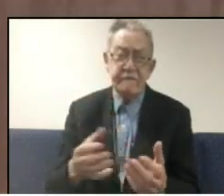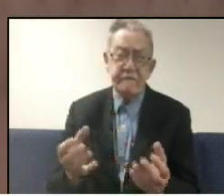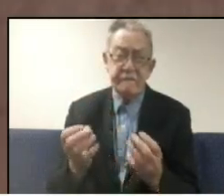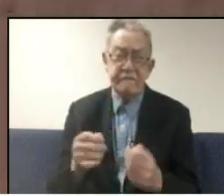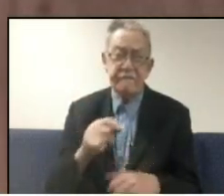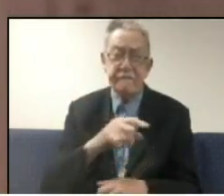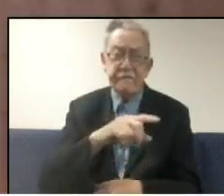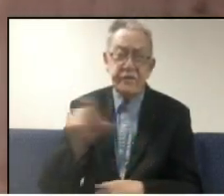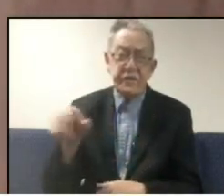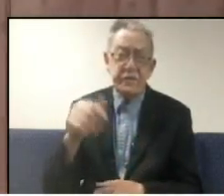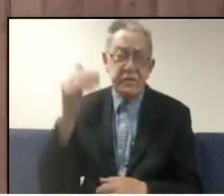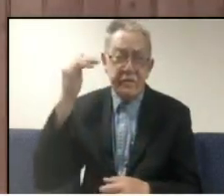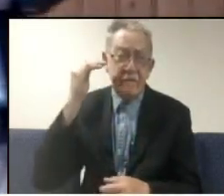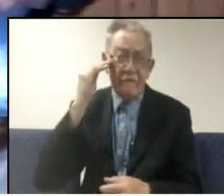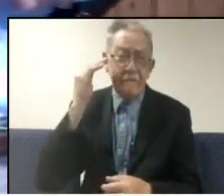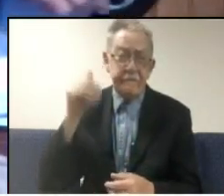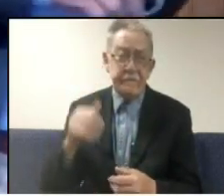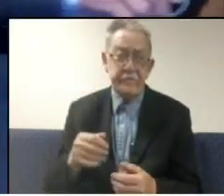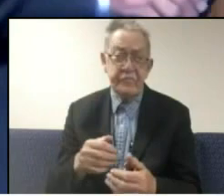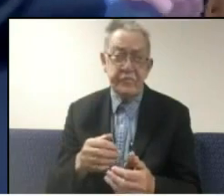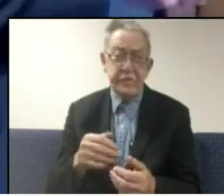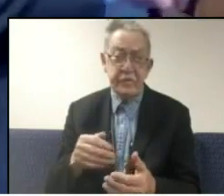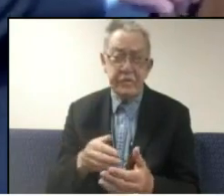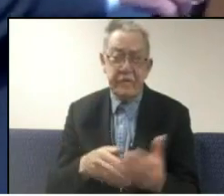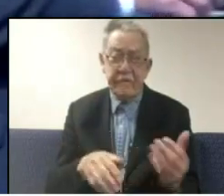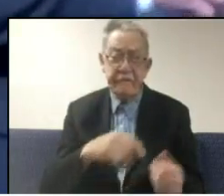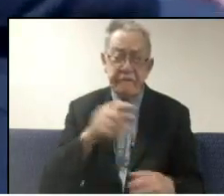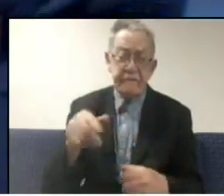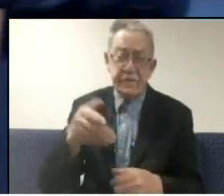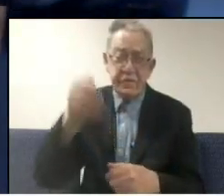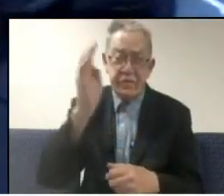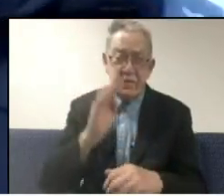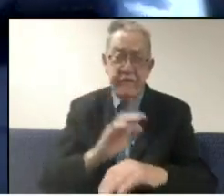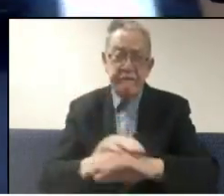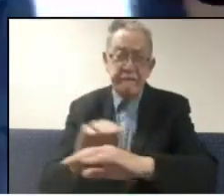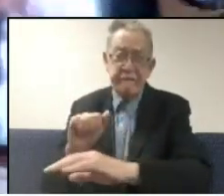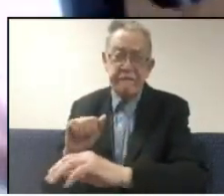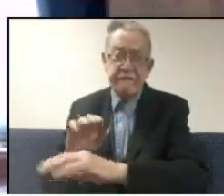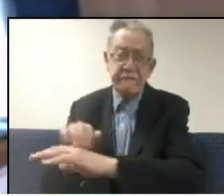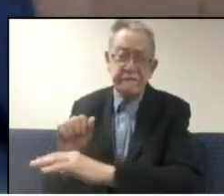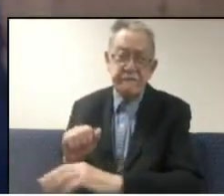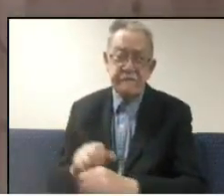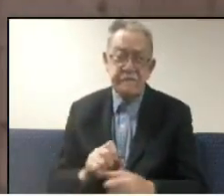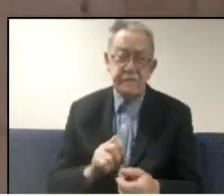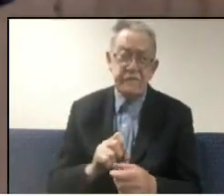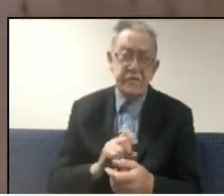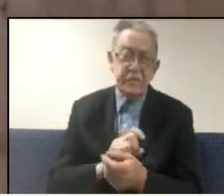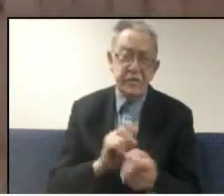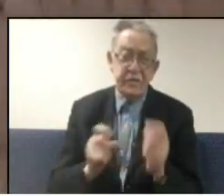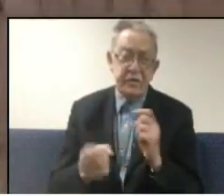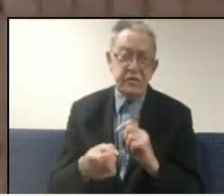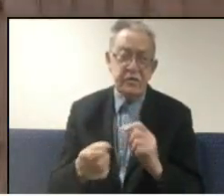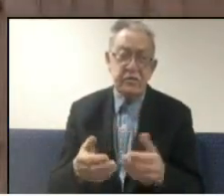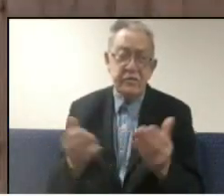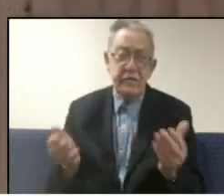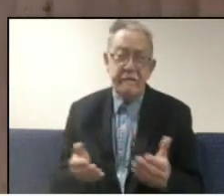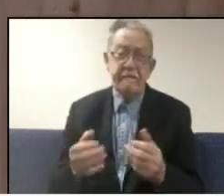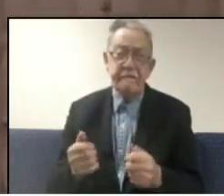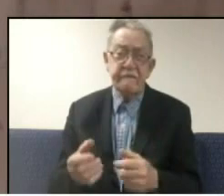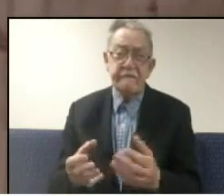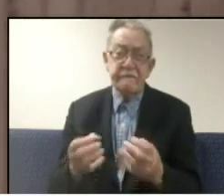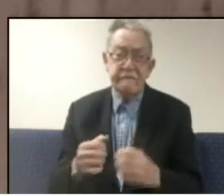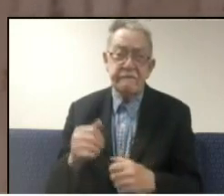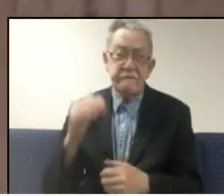because maybe there are some of you here who are thinking, God is calling me. He is wanting me to make this big change. So here's just what I want you to know.